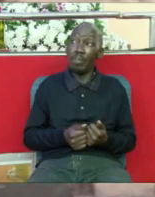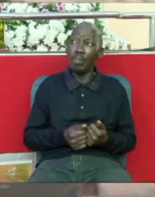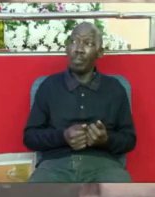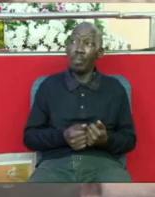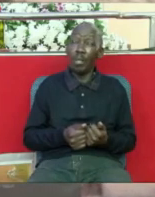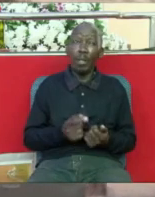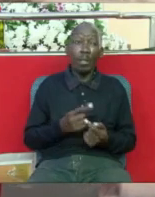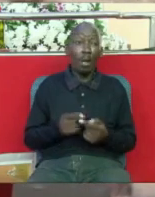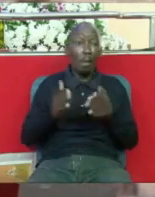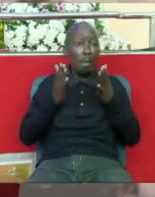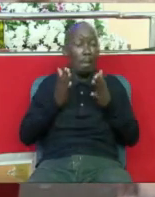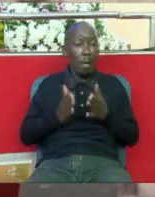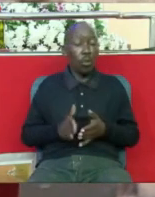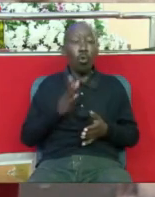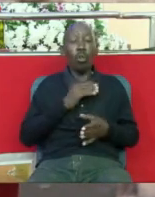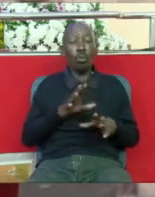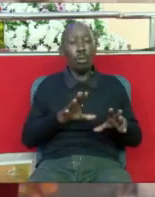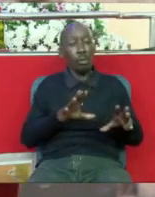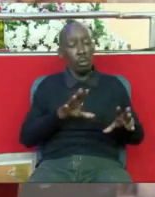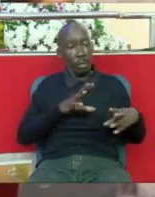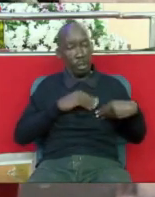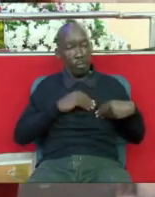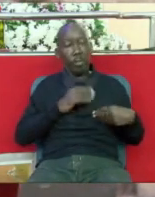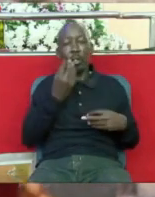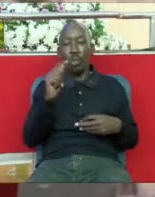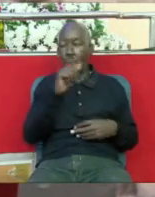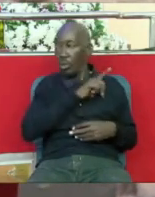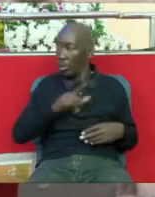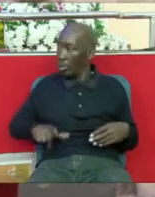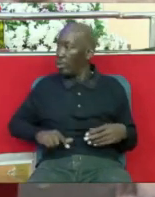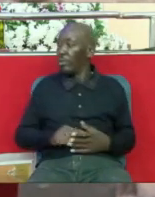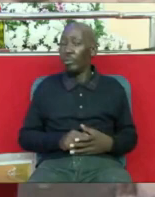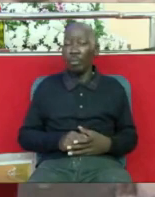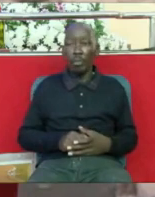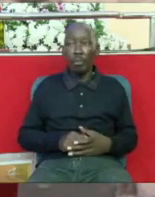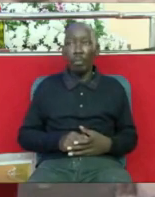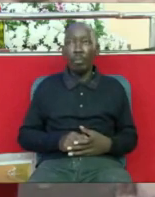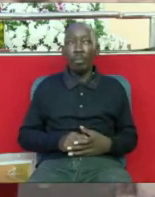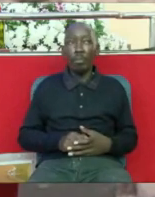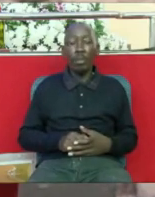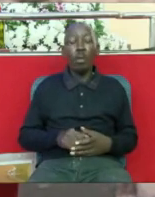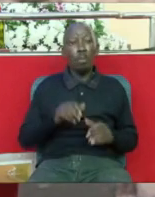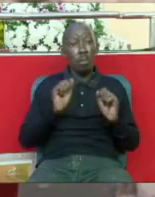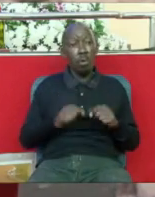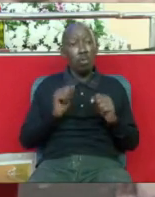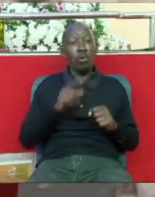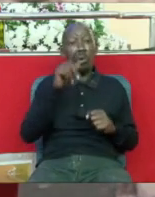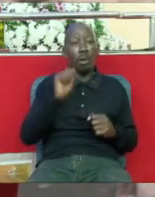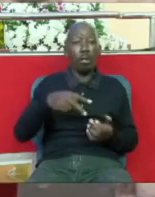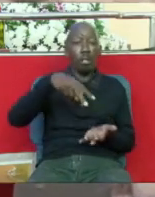There's someone who wants to receive the Lord. Kuna mtu ambaye anataka kumpokea Bwana. Maybe you can allow you to stand up.